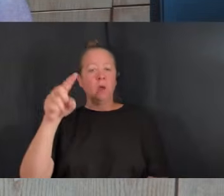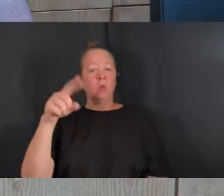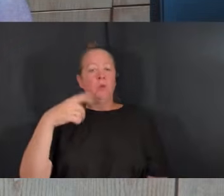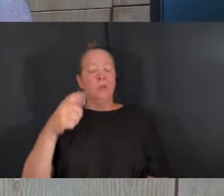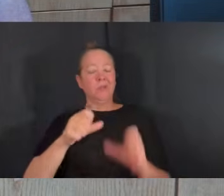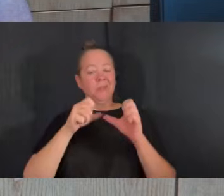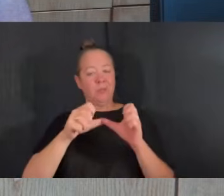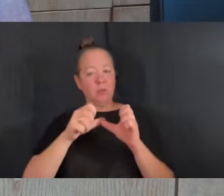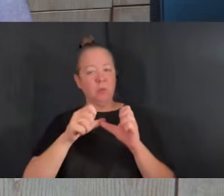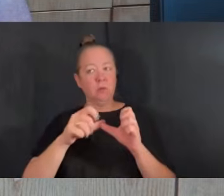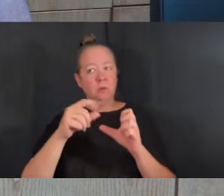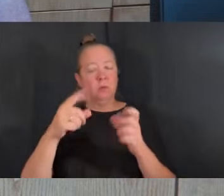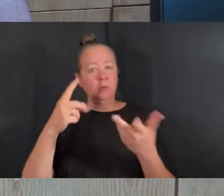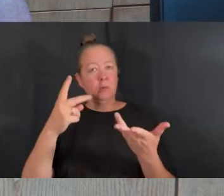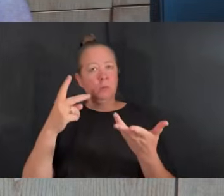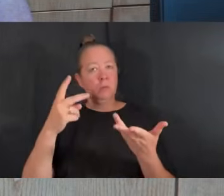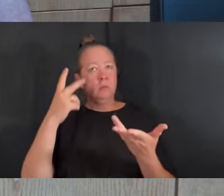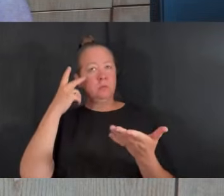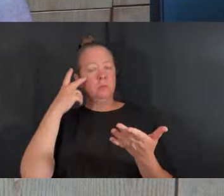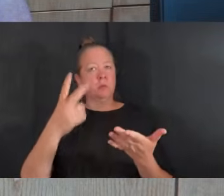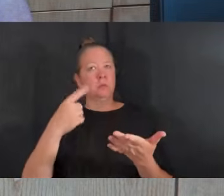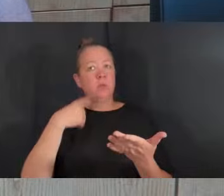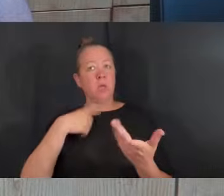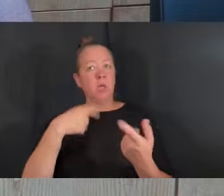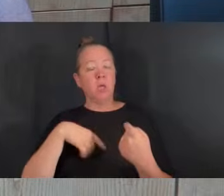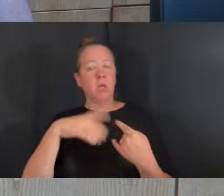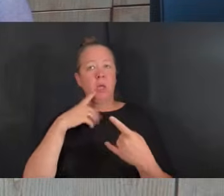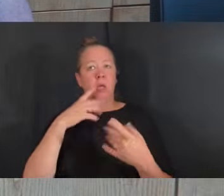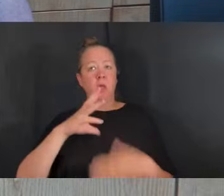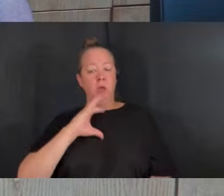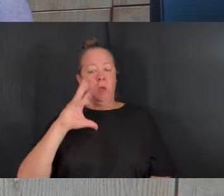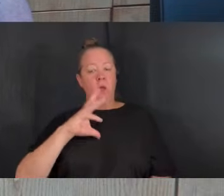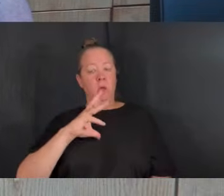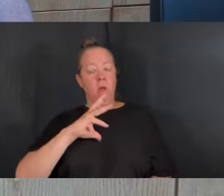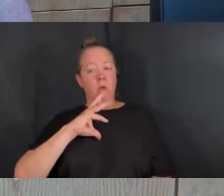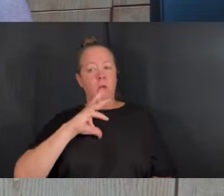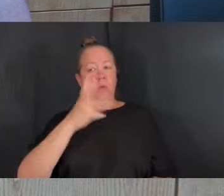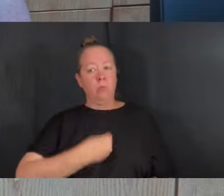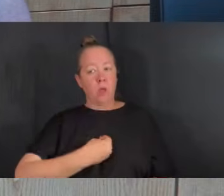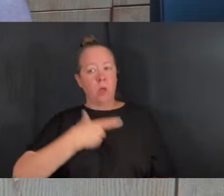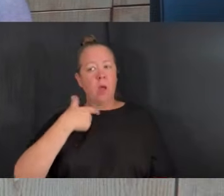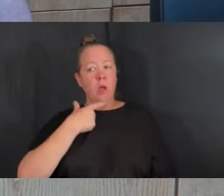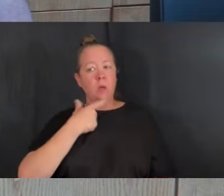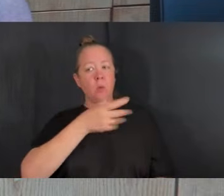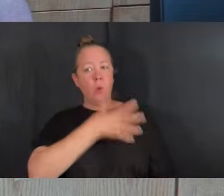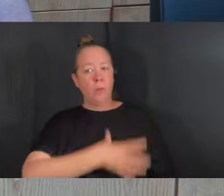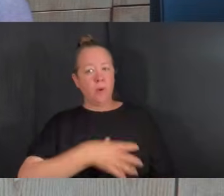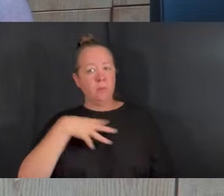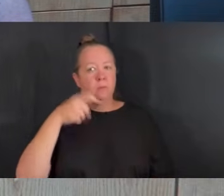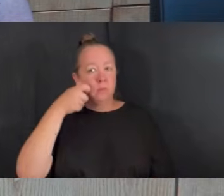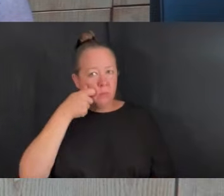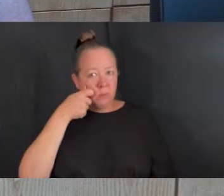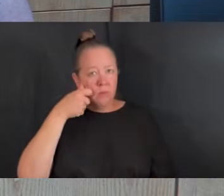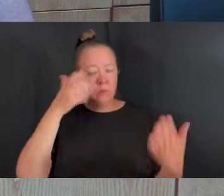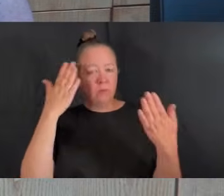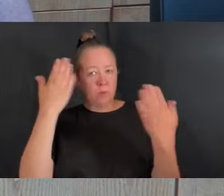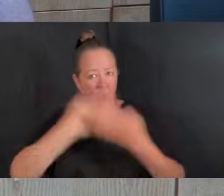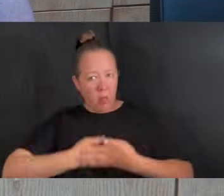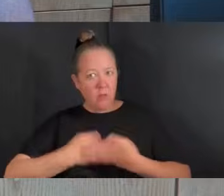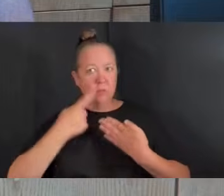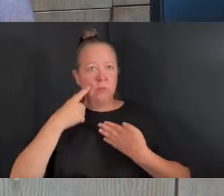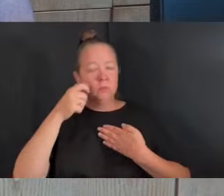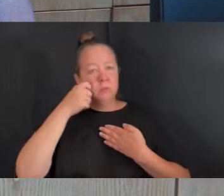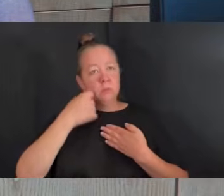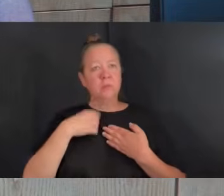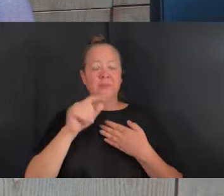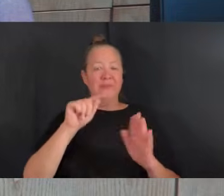disproportionately affects transgender women of color, particularly Black transgender women, and that according to the Human Rights Campaign, the intersections